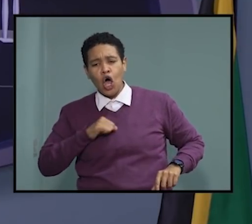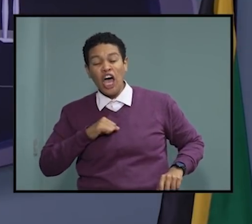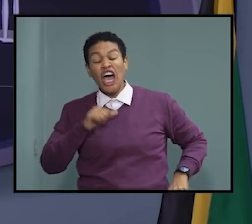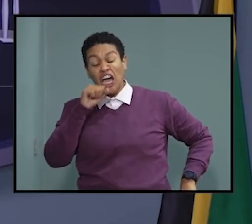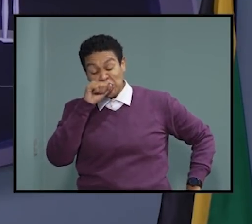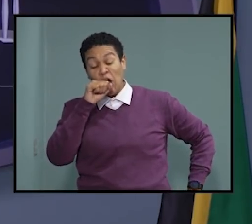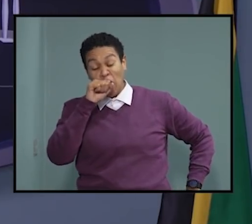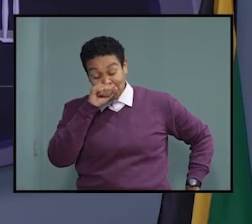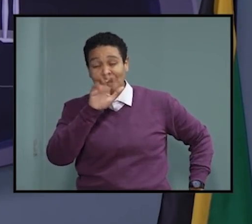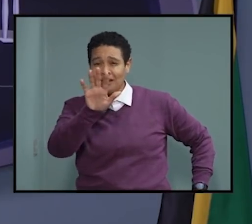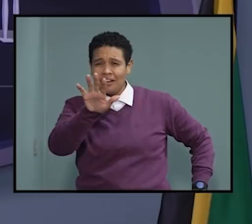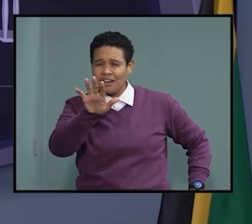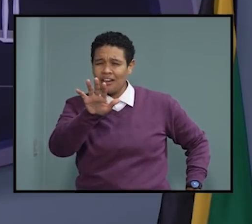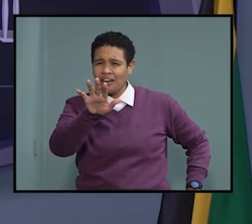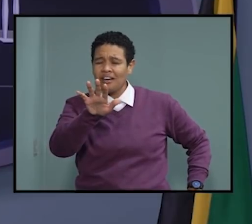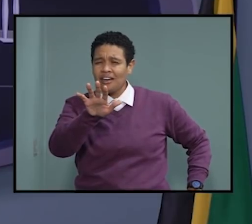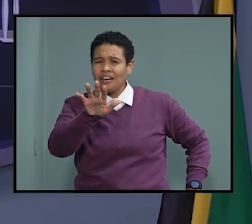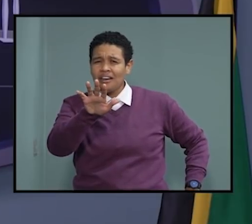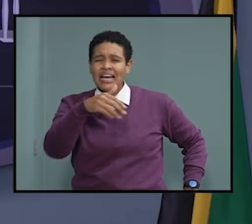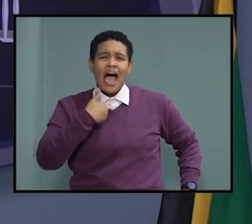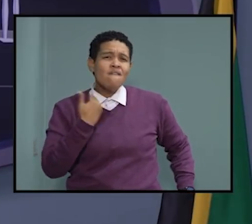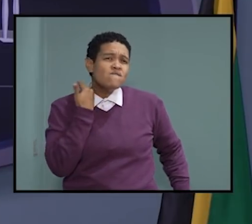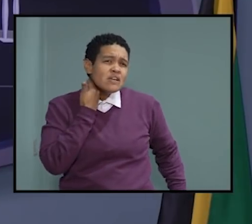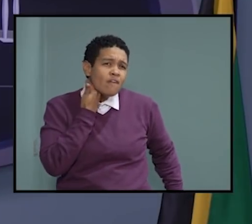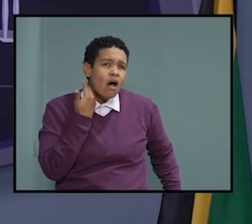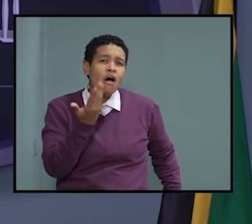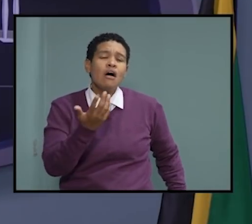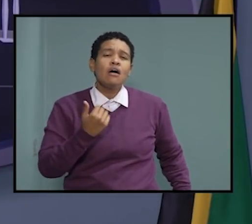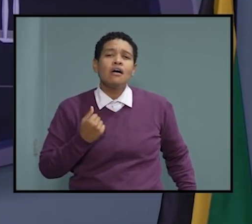sneezing, having a fever,